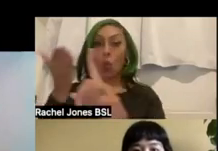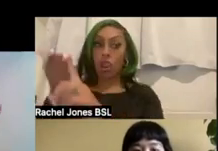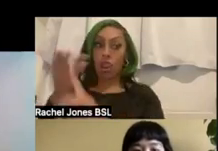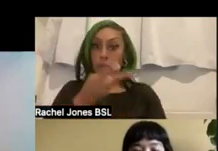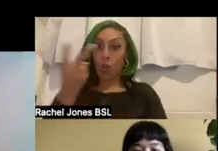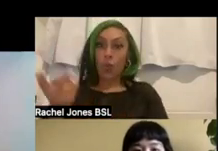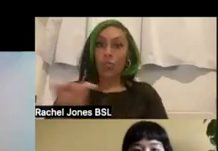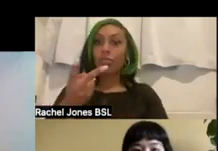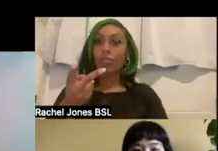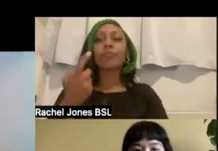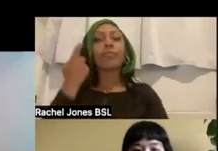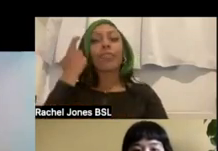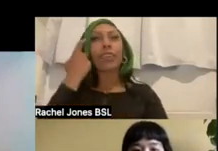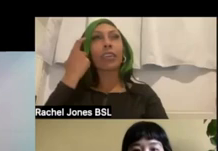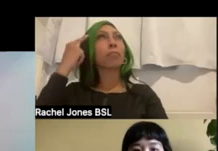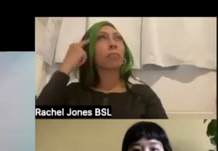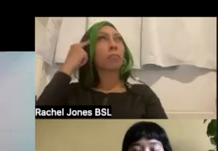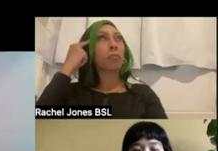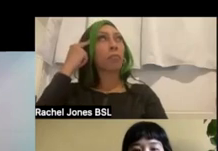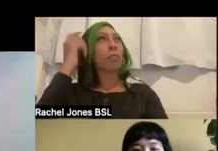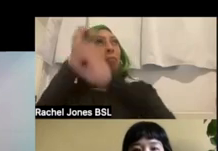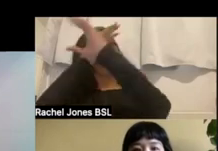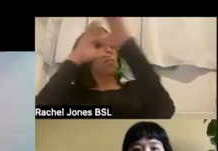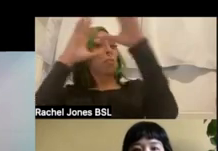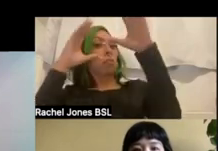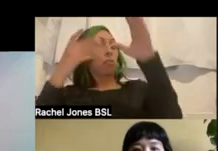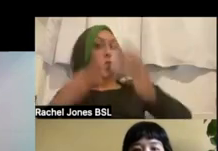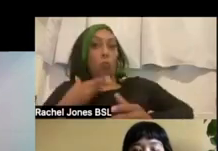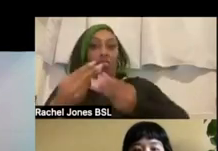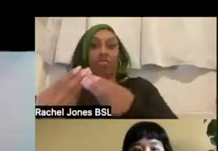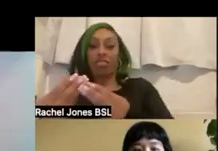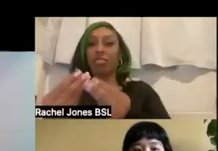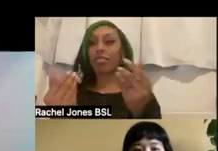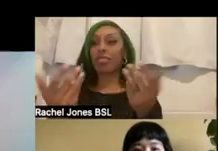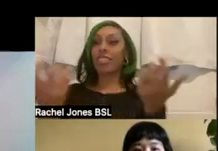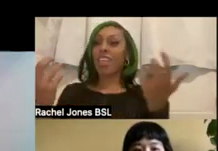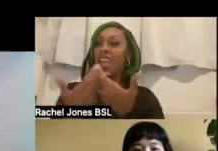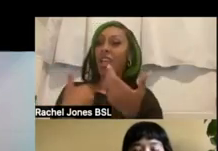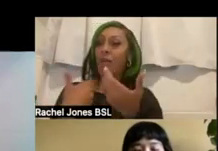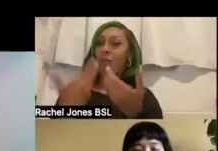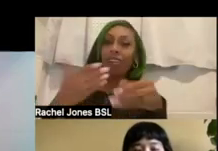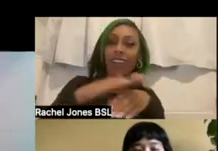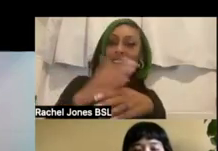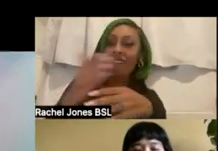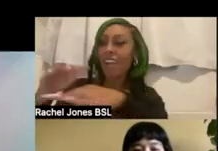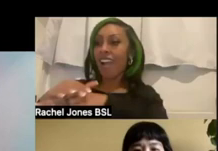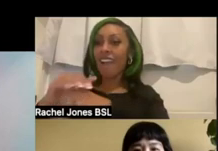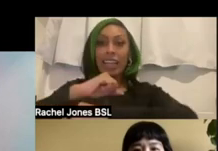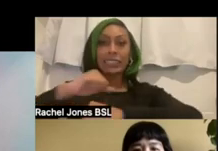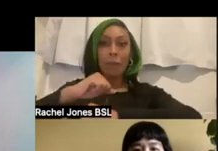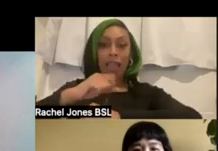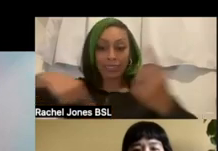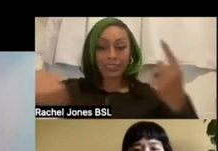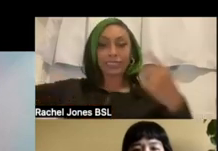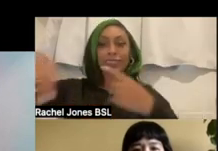aloud with you on how we carve a space really for ourselves and create networks